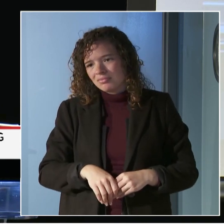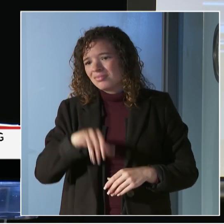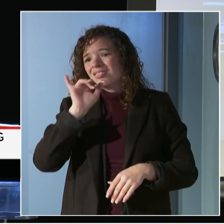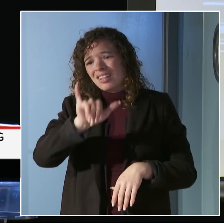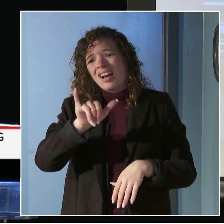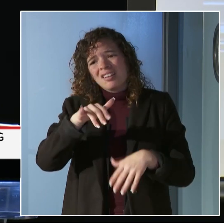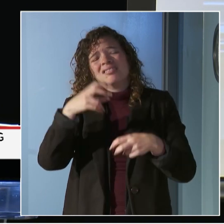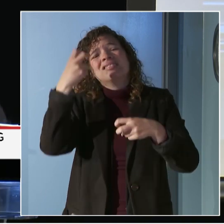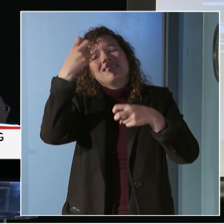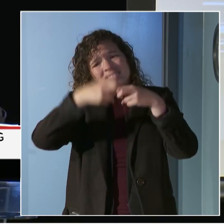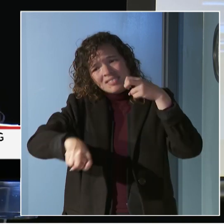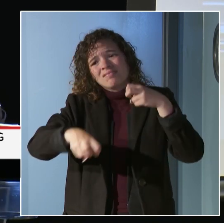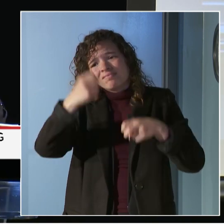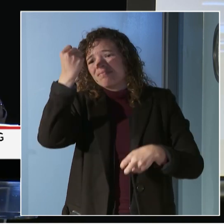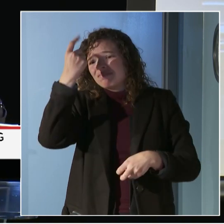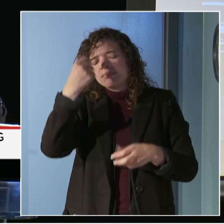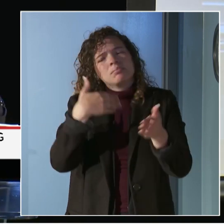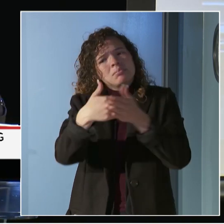despite all of our efforts.